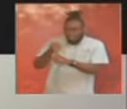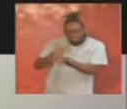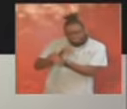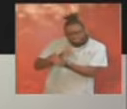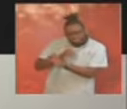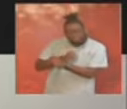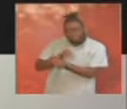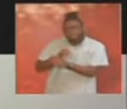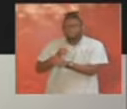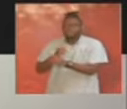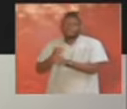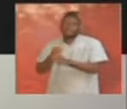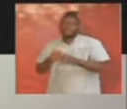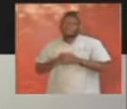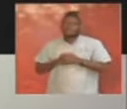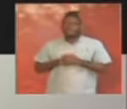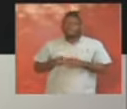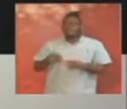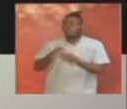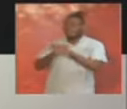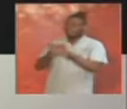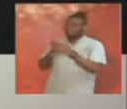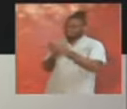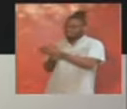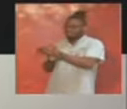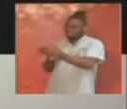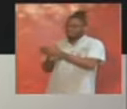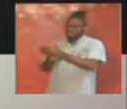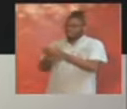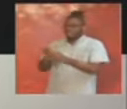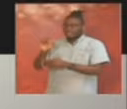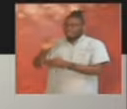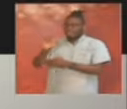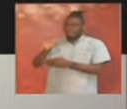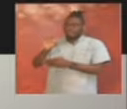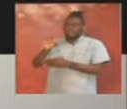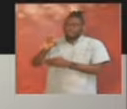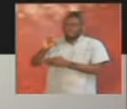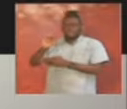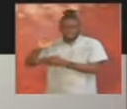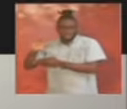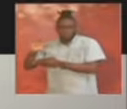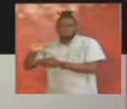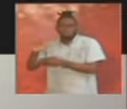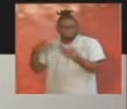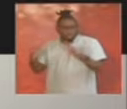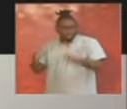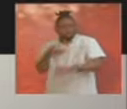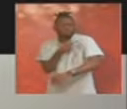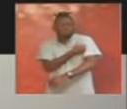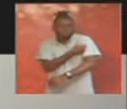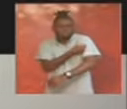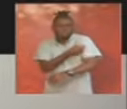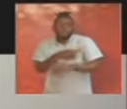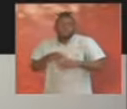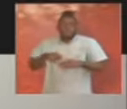virus. The Oxford AstraZeneca vaccine introduces a spike protein, which is that